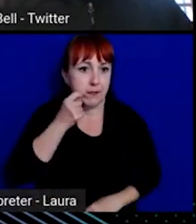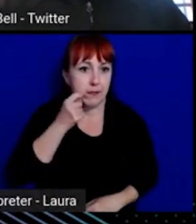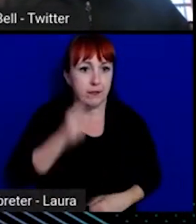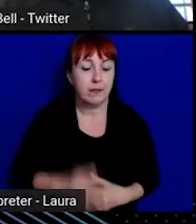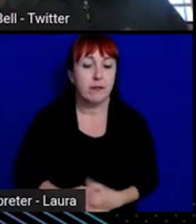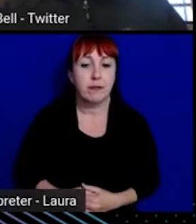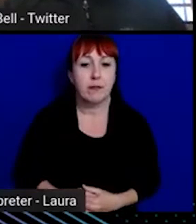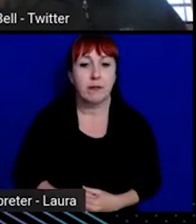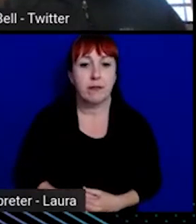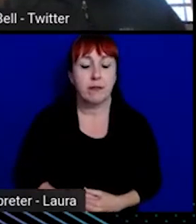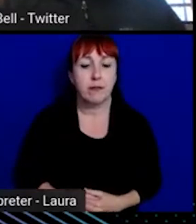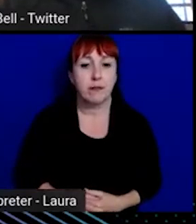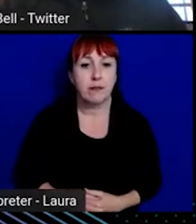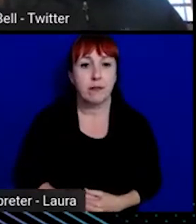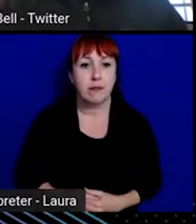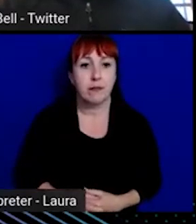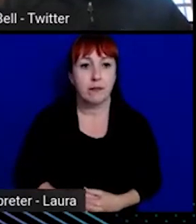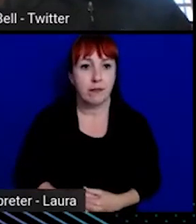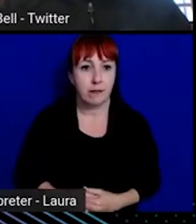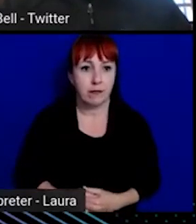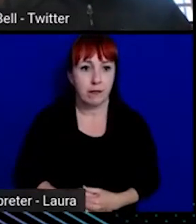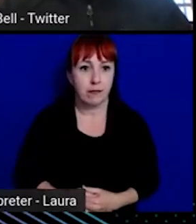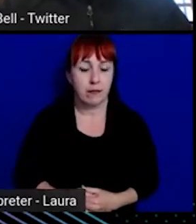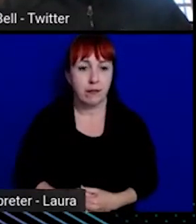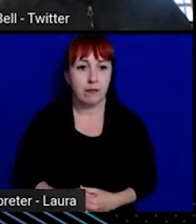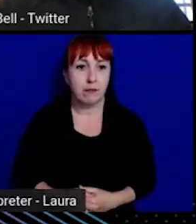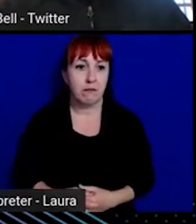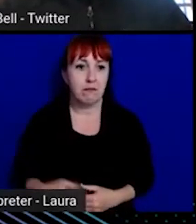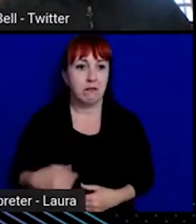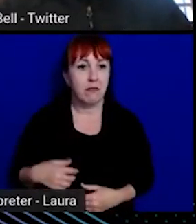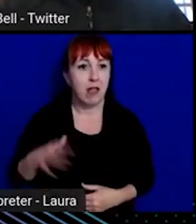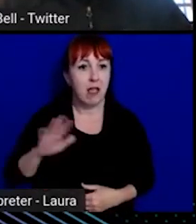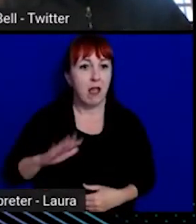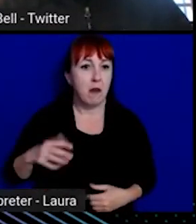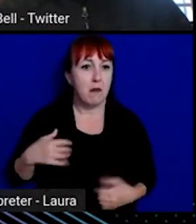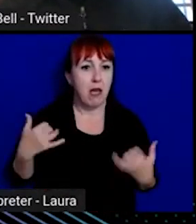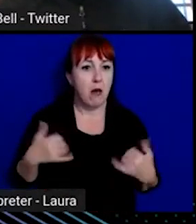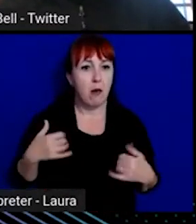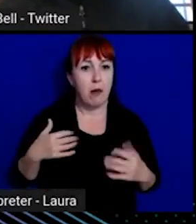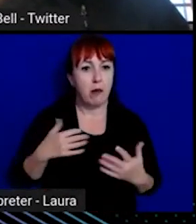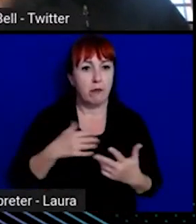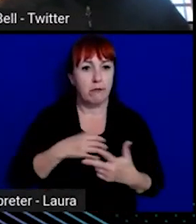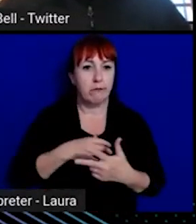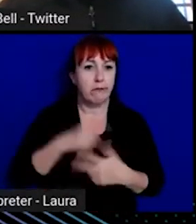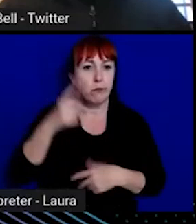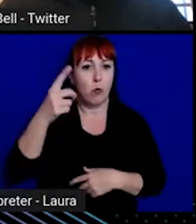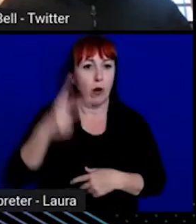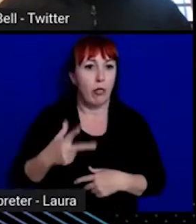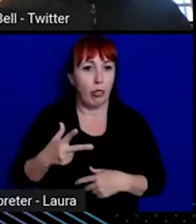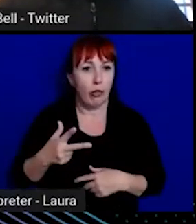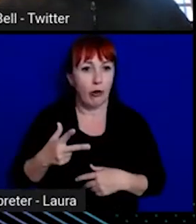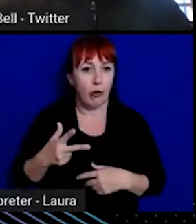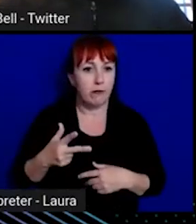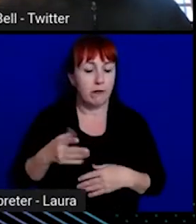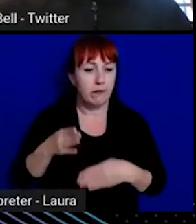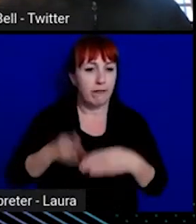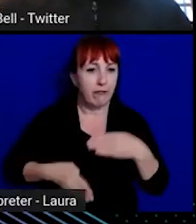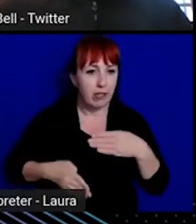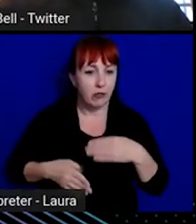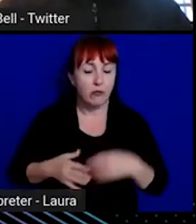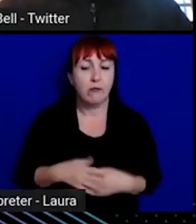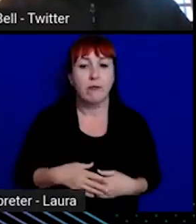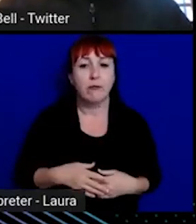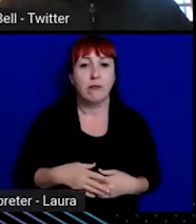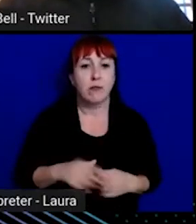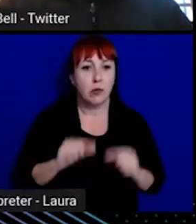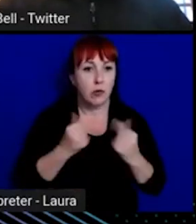And so at this point, essentially, I'm about a third of the way through the battle. We know the group IDs, we know the